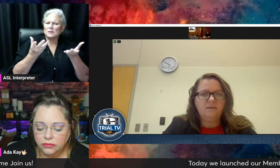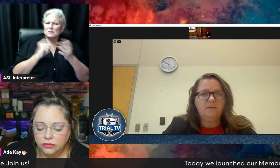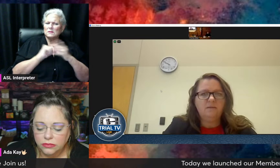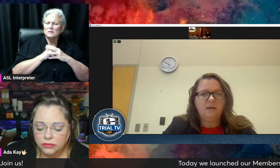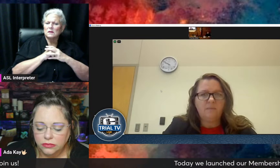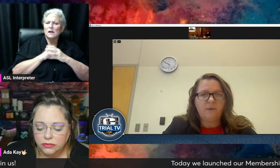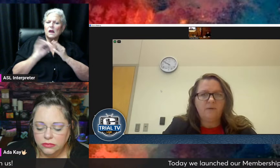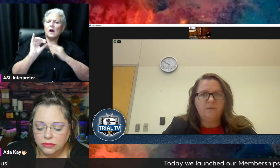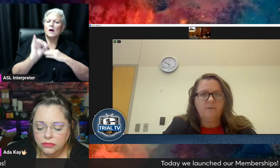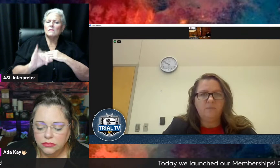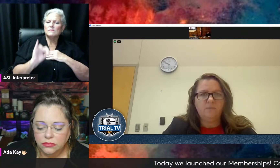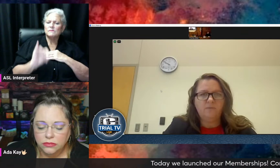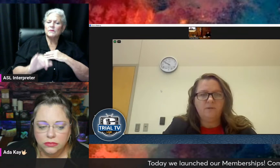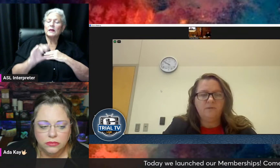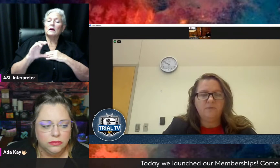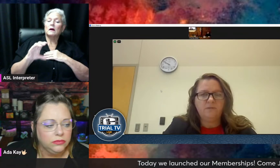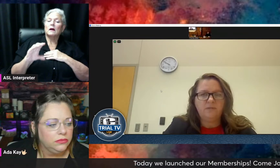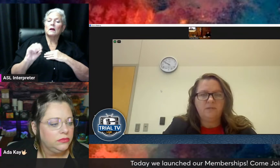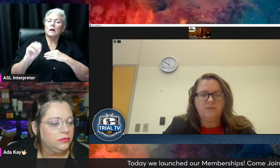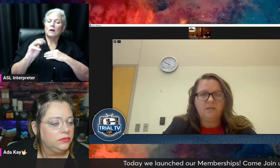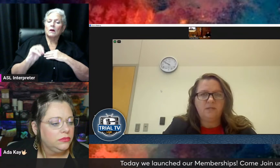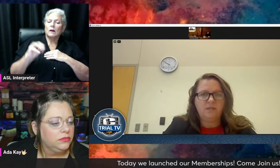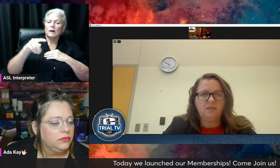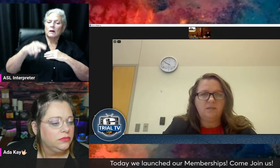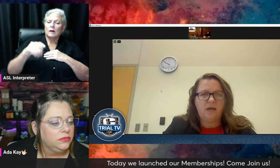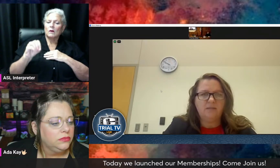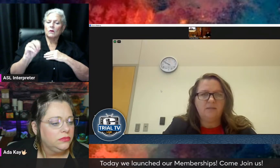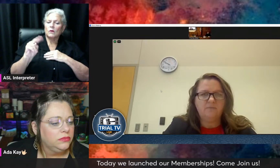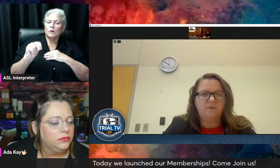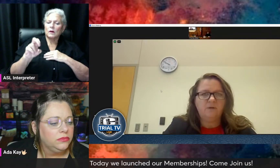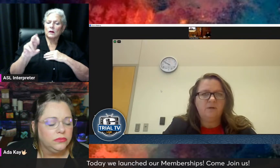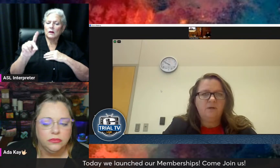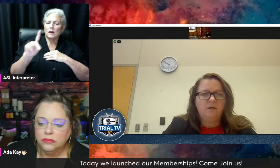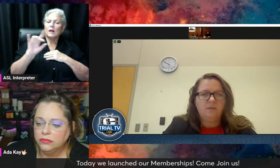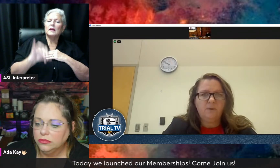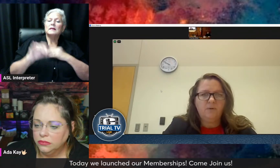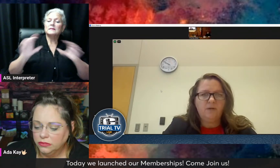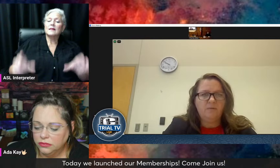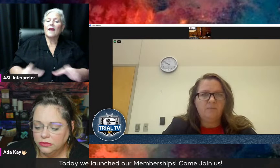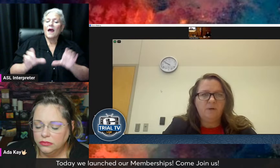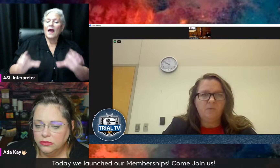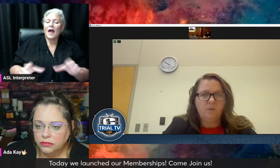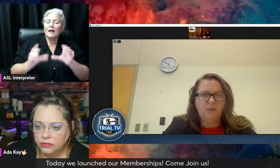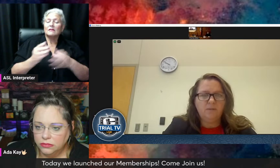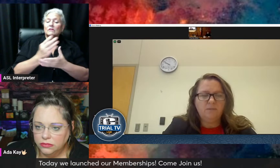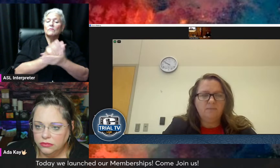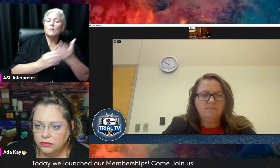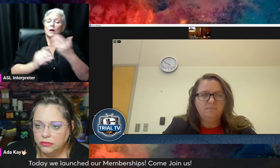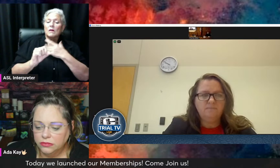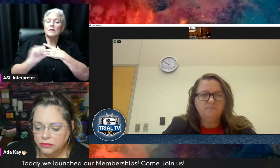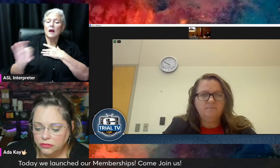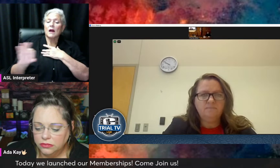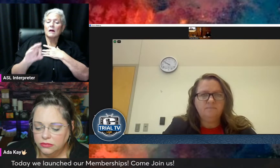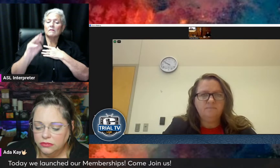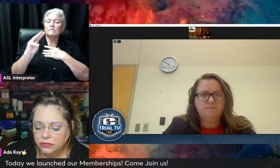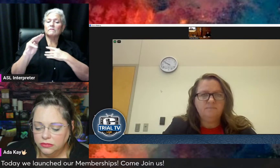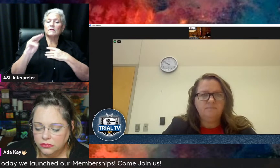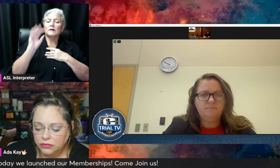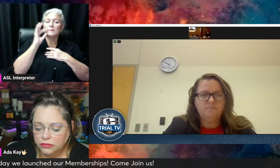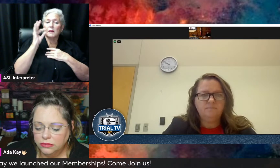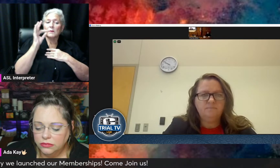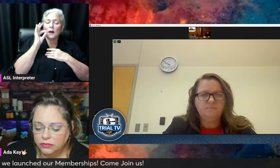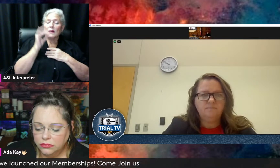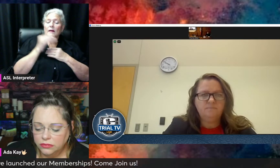That's the compound that we're referring to as THC. It's the active component of marijuana. And is